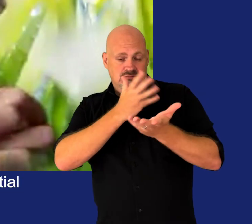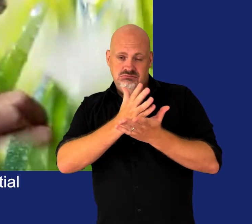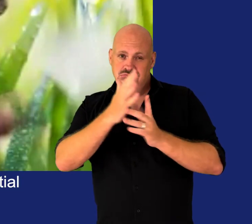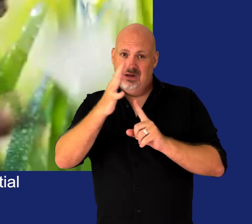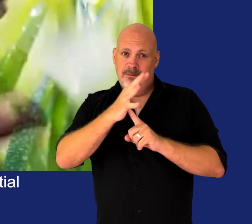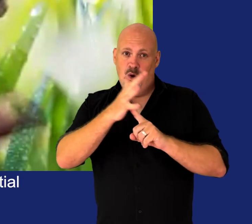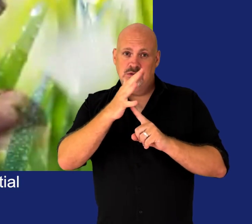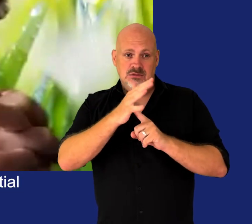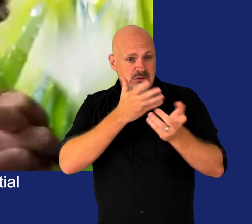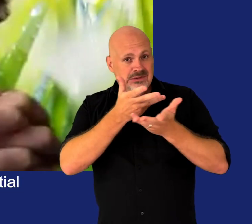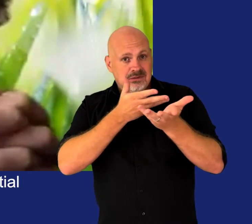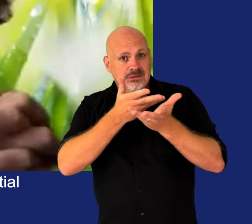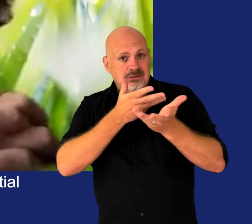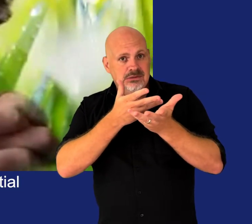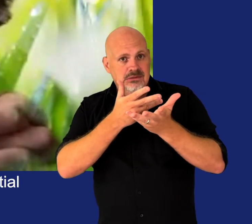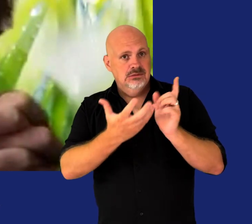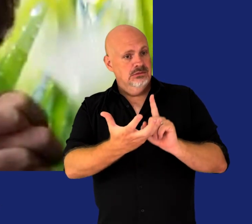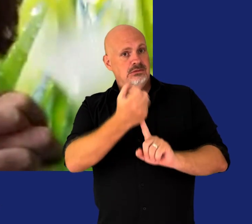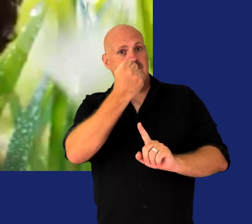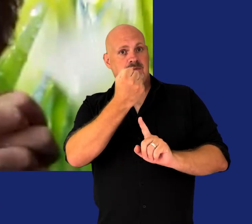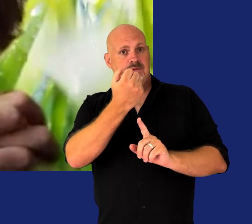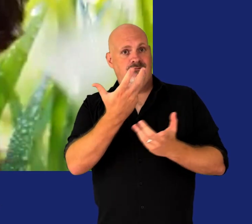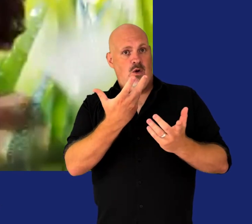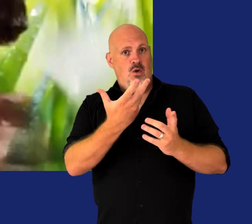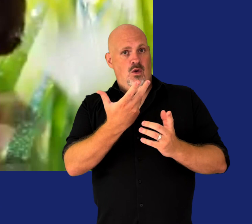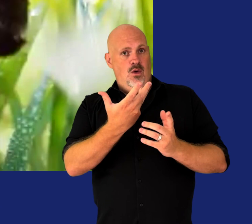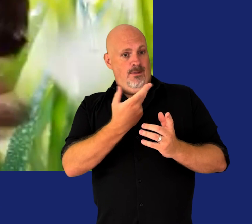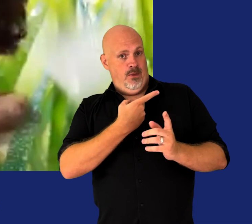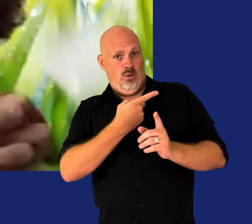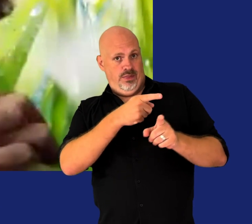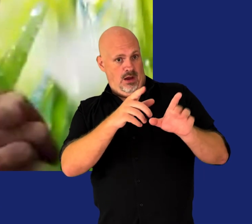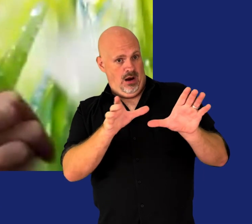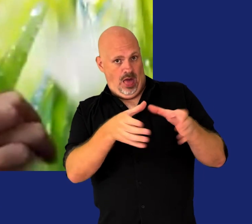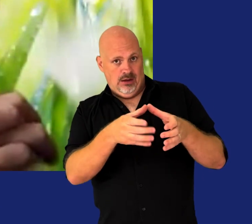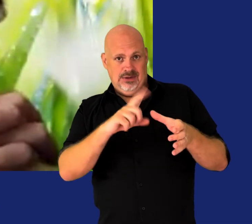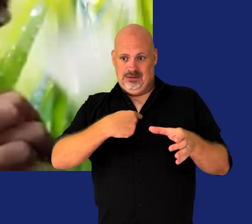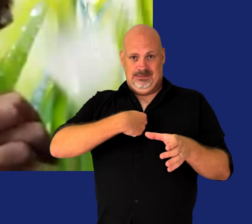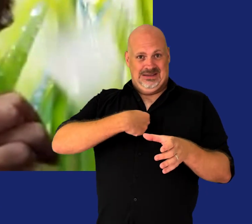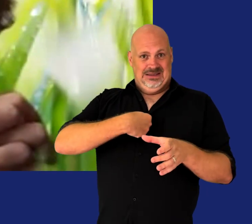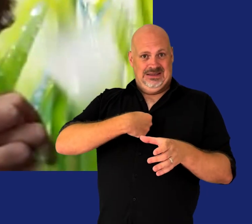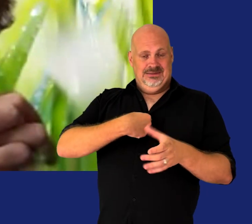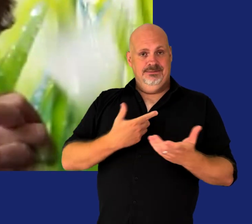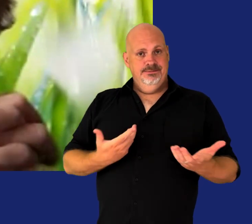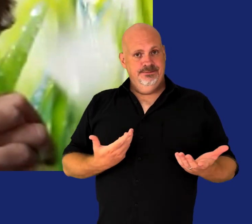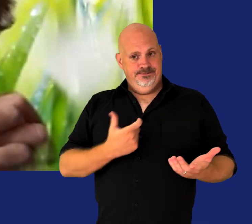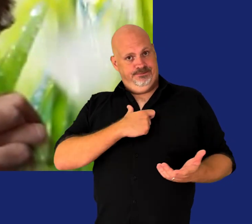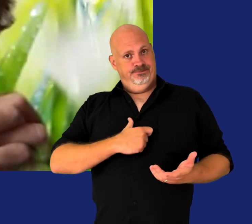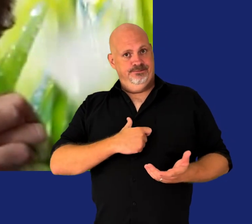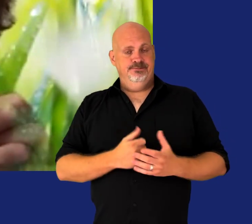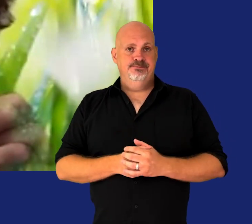really essential to achieve the best outcome for both the class and me as an individual.